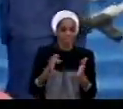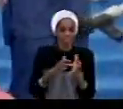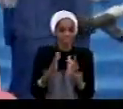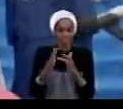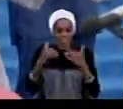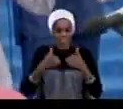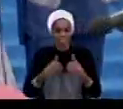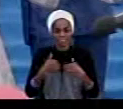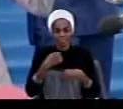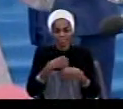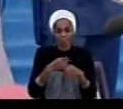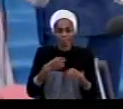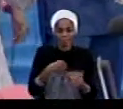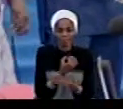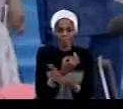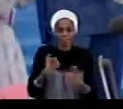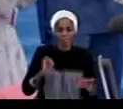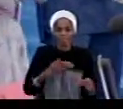joy.